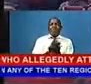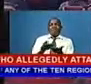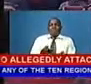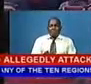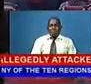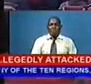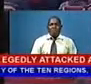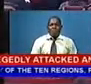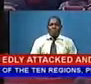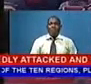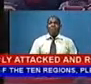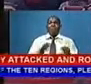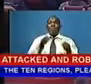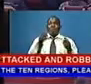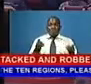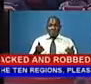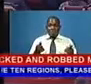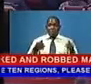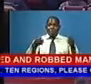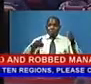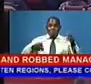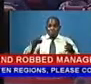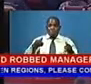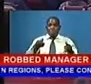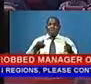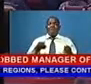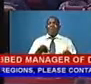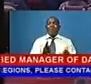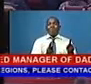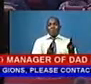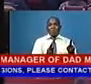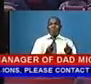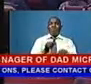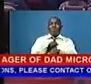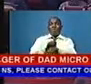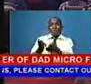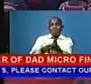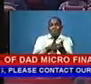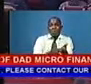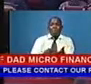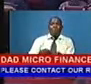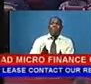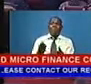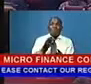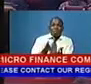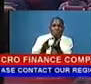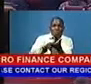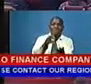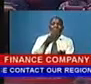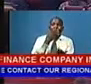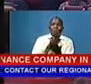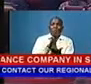all. We allowed you to follow suit properly. You didn't follow properly.